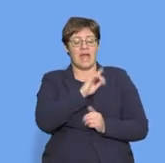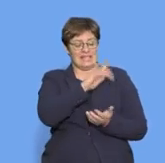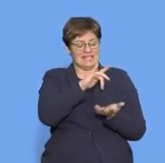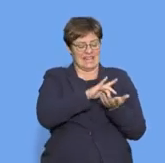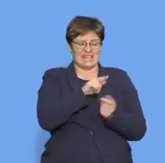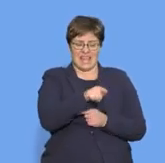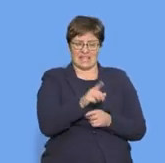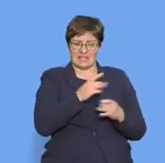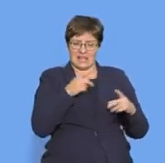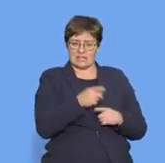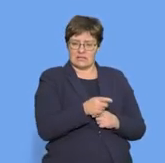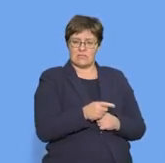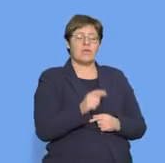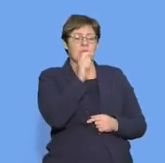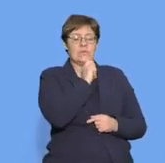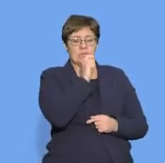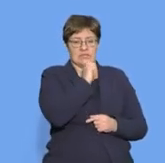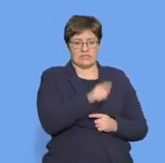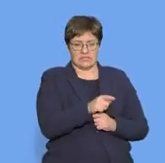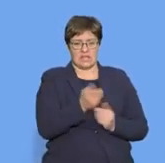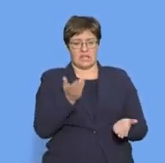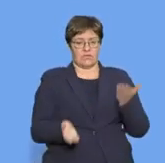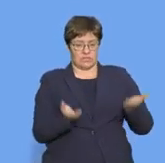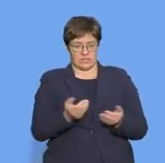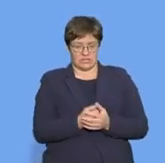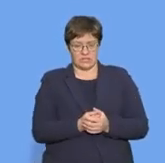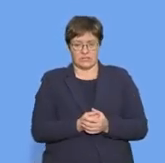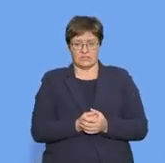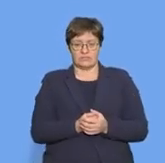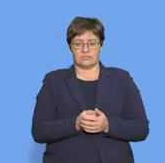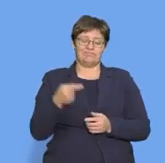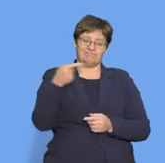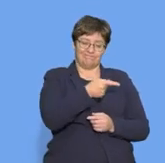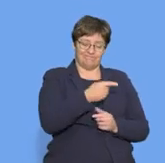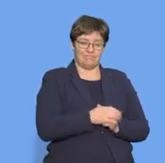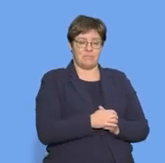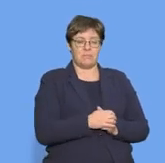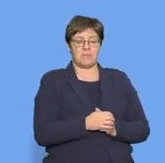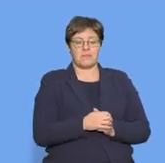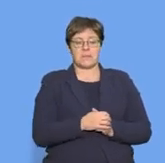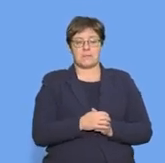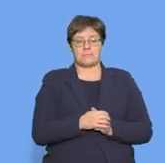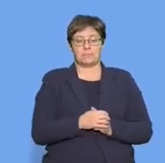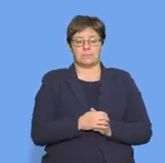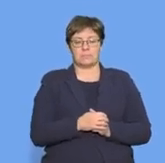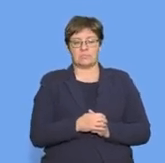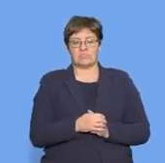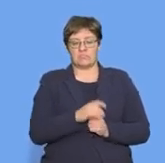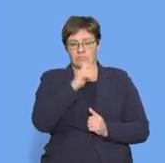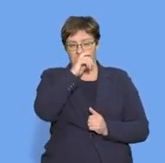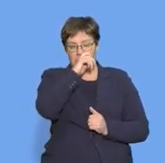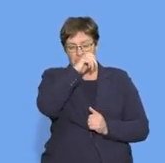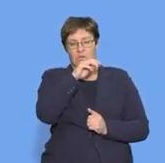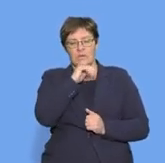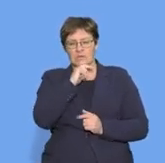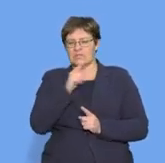center at the origin, you can just use this equation here that we just spoke about instead of